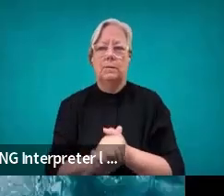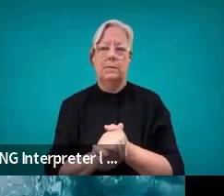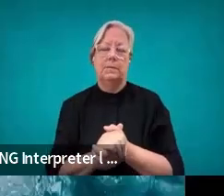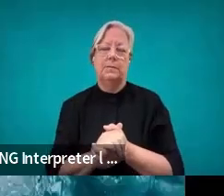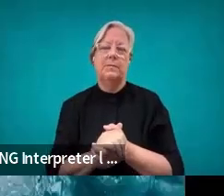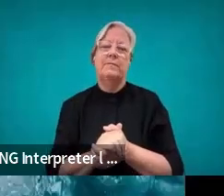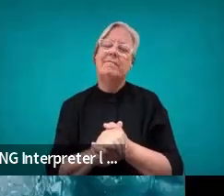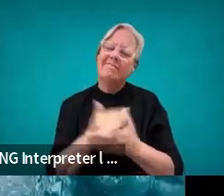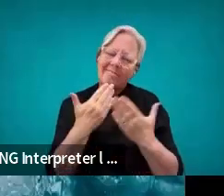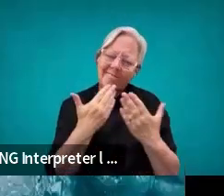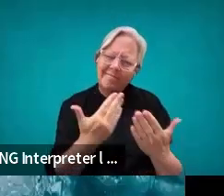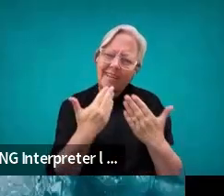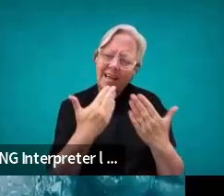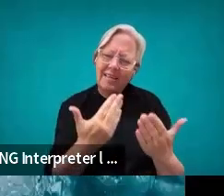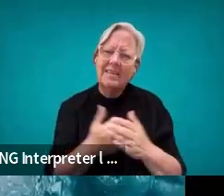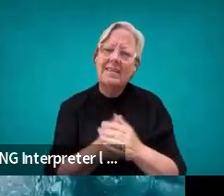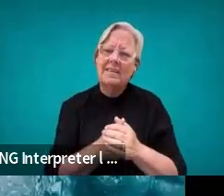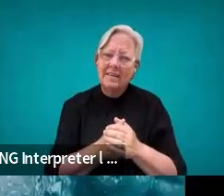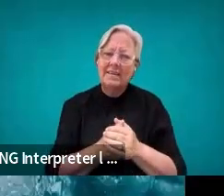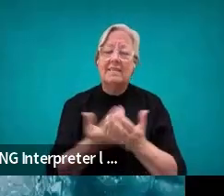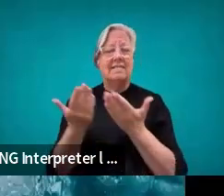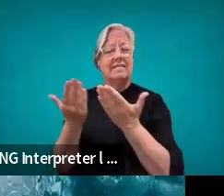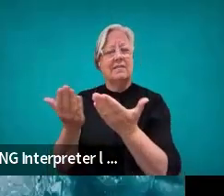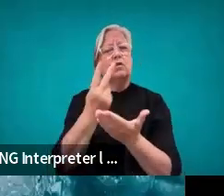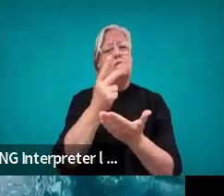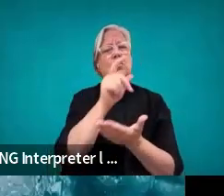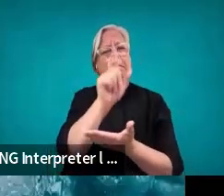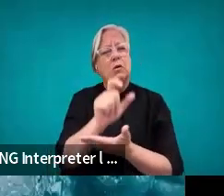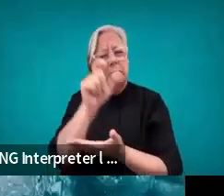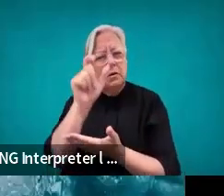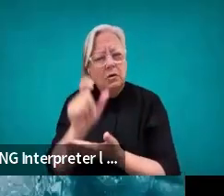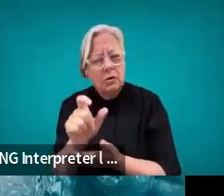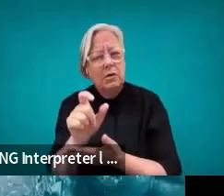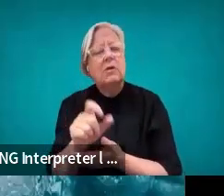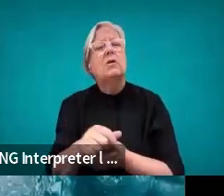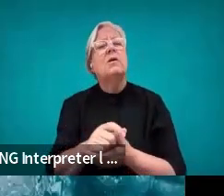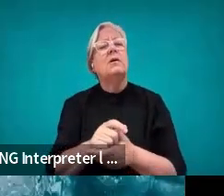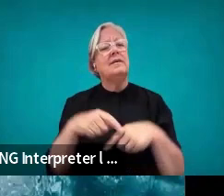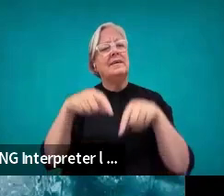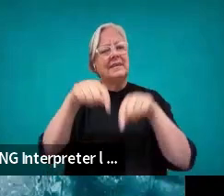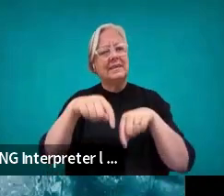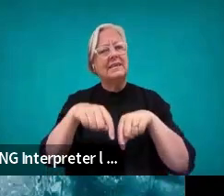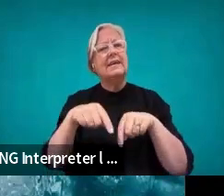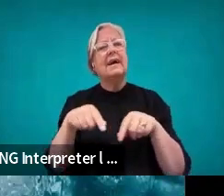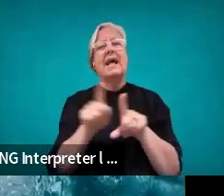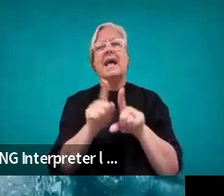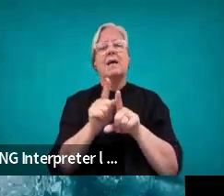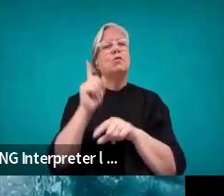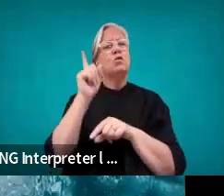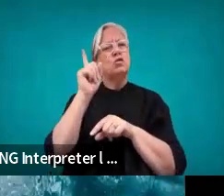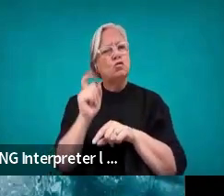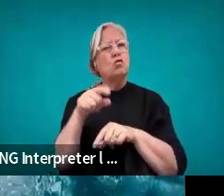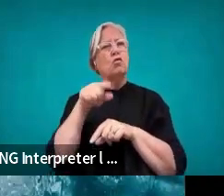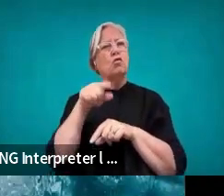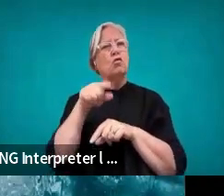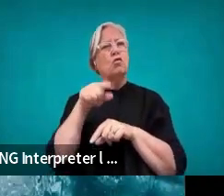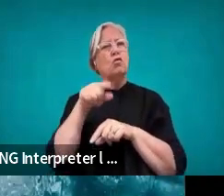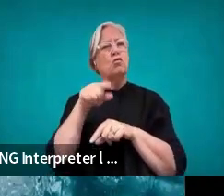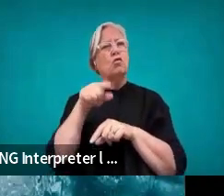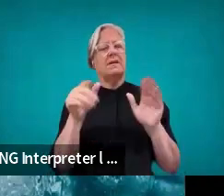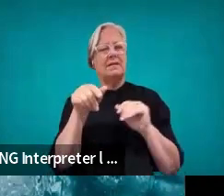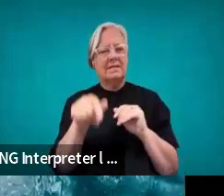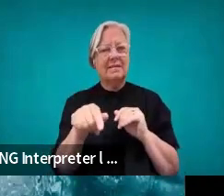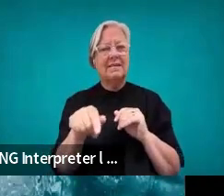Thank you so much to Wendell and to Natalie for really grounding our webinar today and really highlighting the importance of